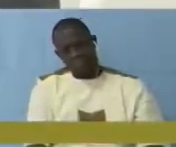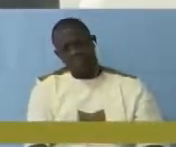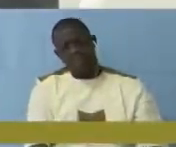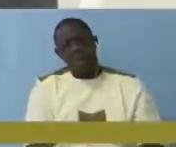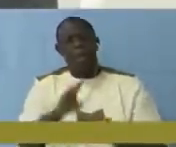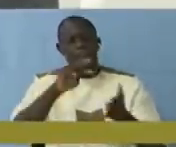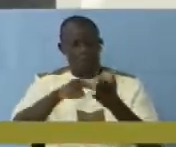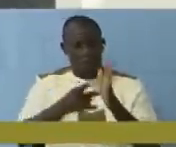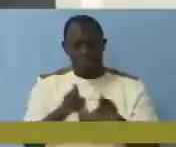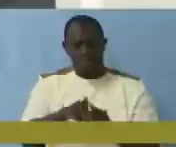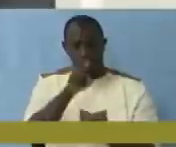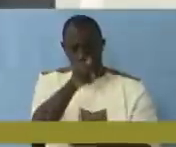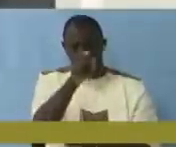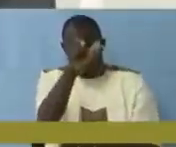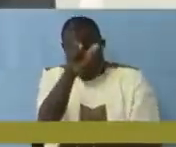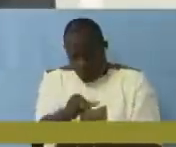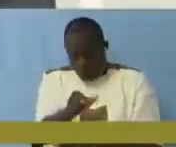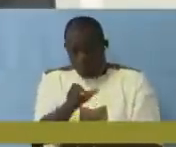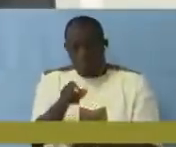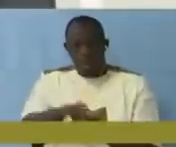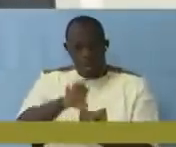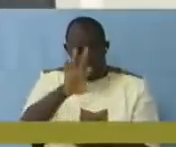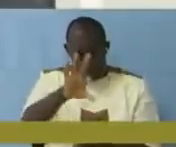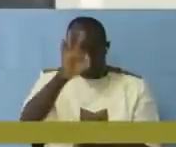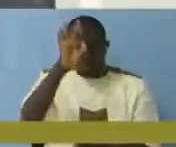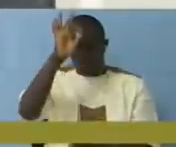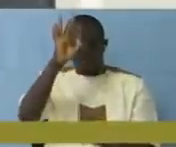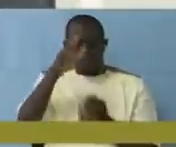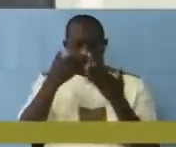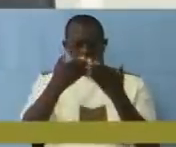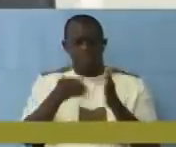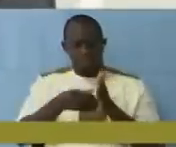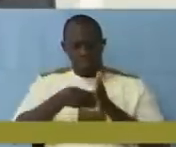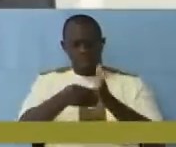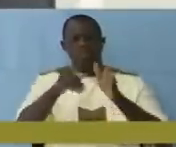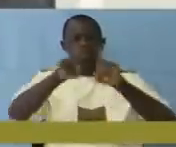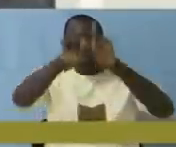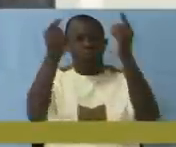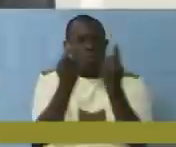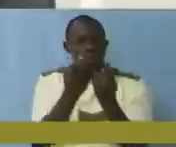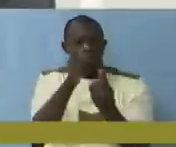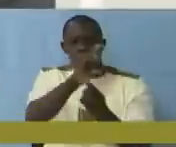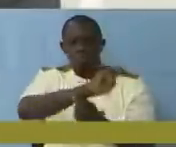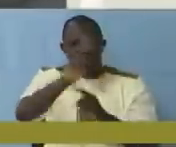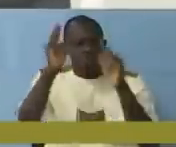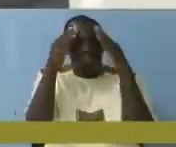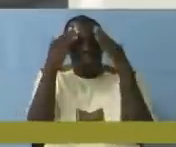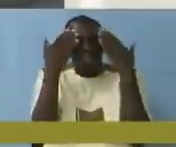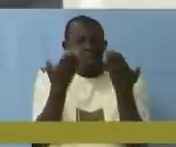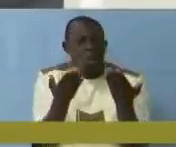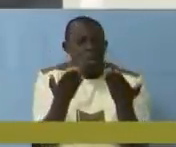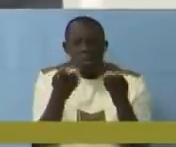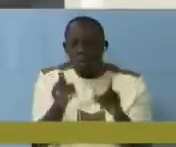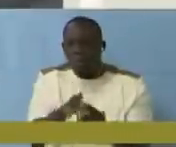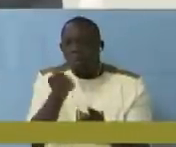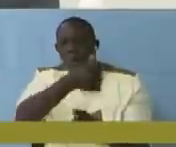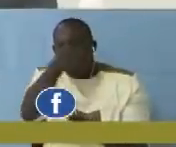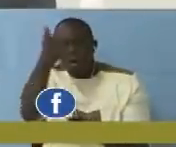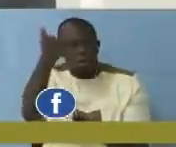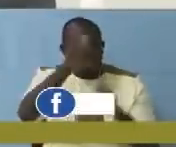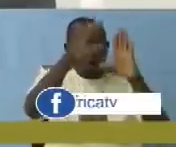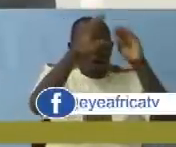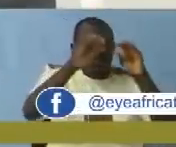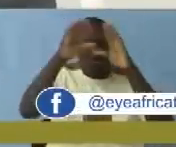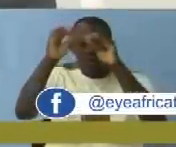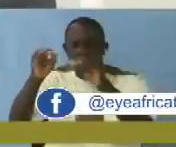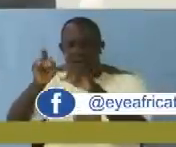that you'd be appointed Director General and you would not know the functions of the units within the